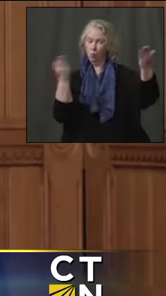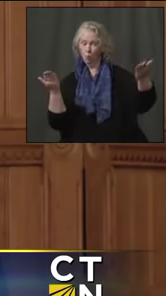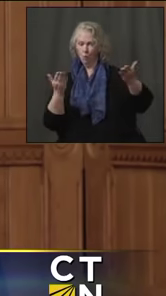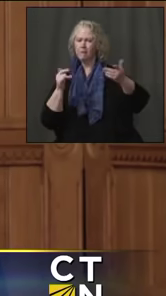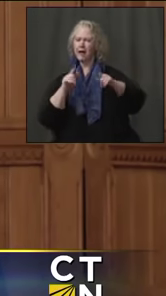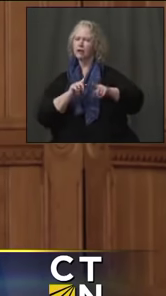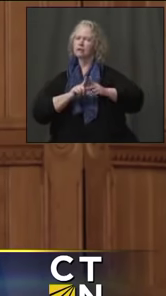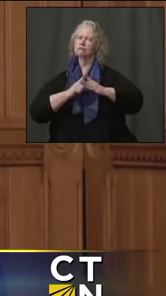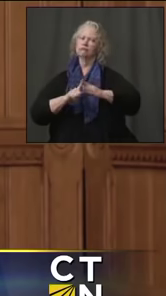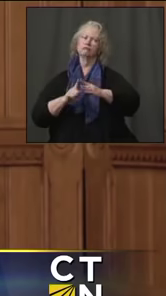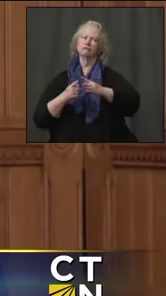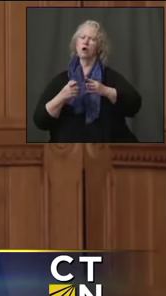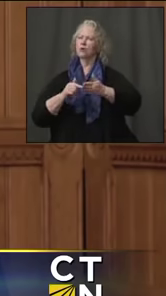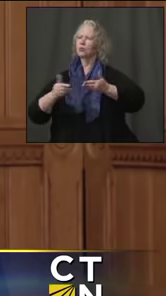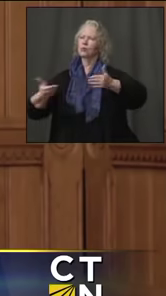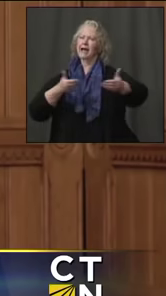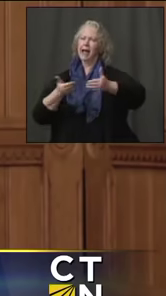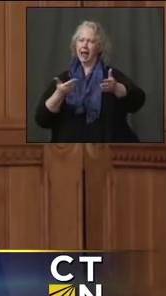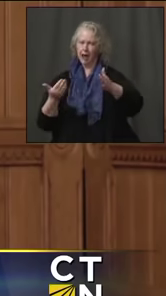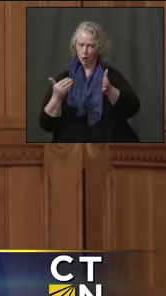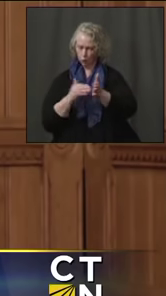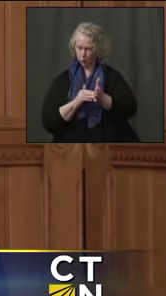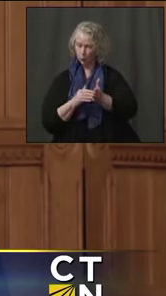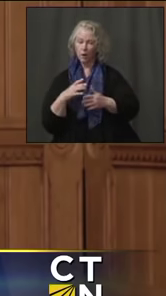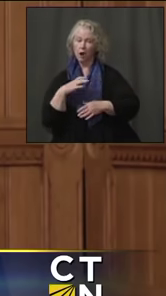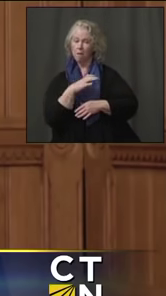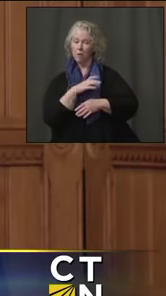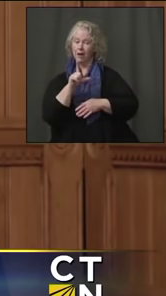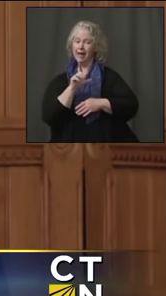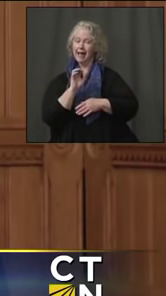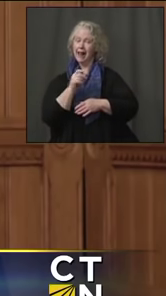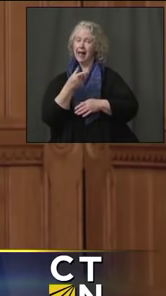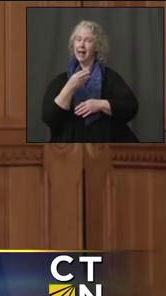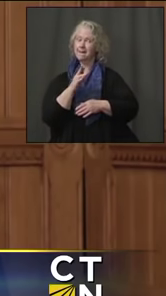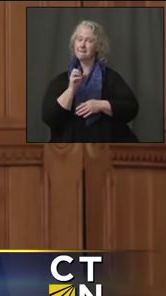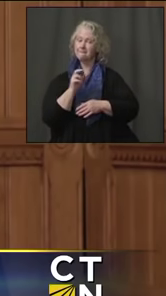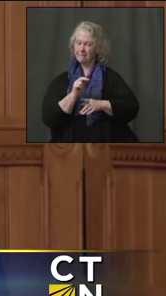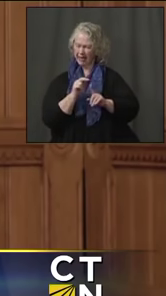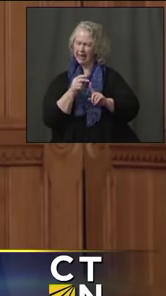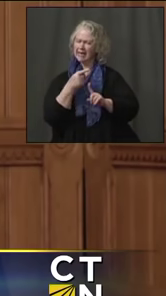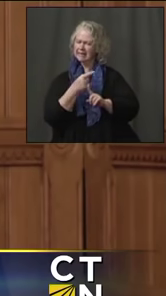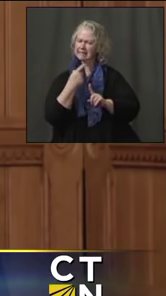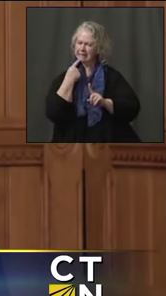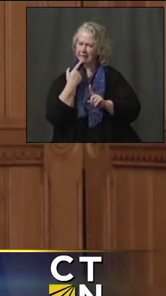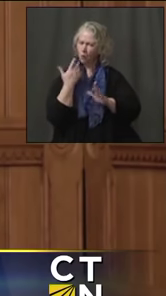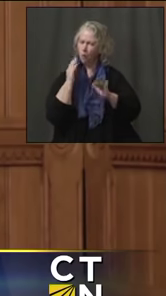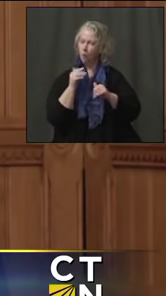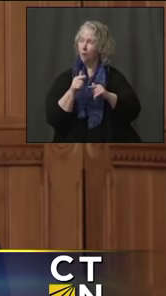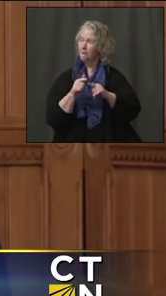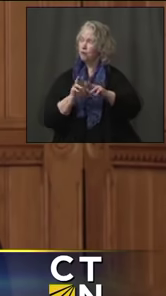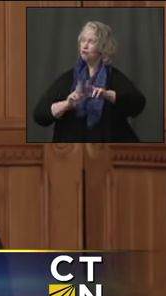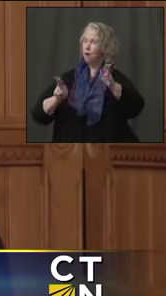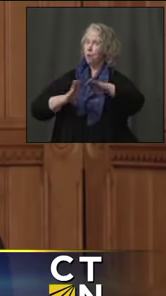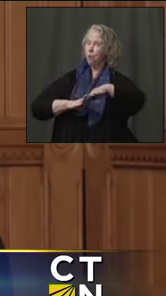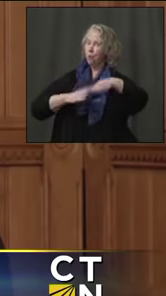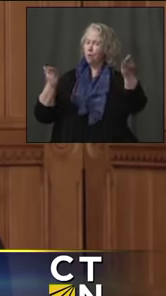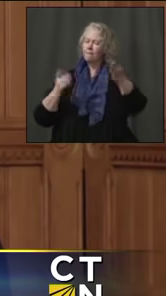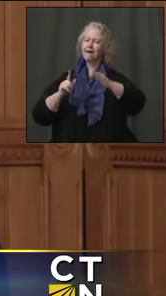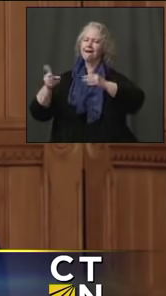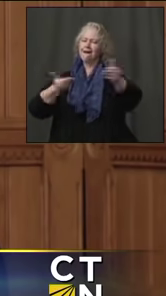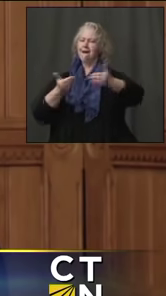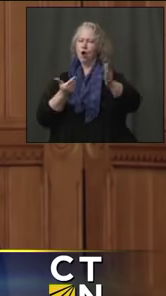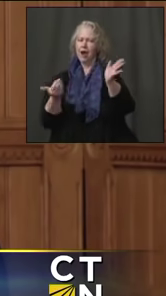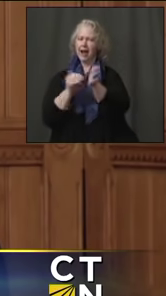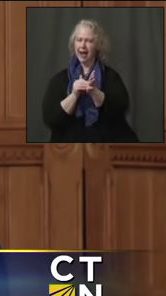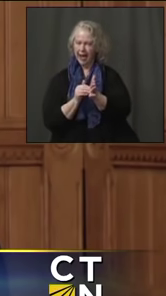that Commissioner Lehman has rolled out. We are hopeful that will allow business to open and to rehire. When you couple that with